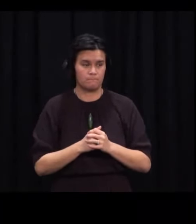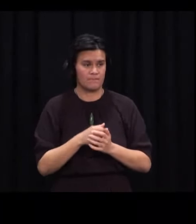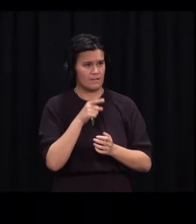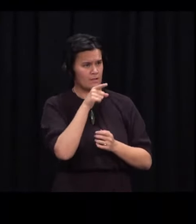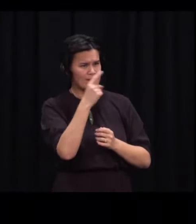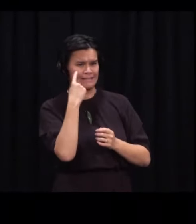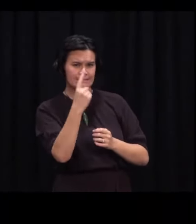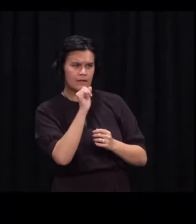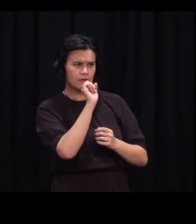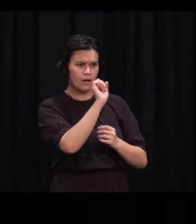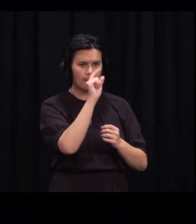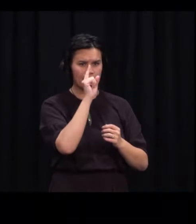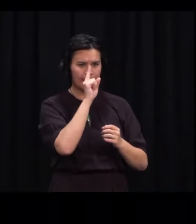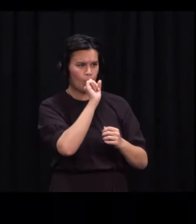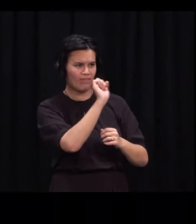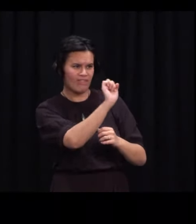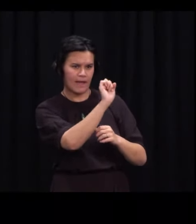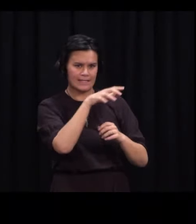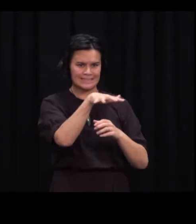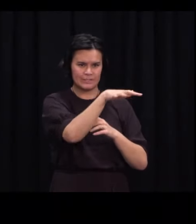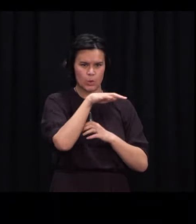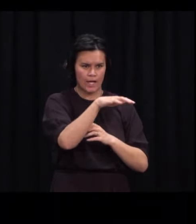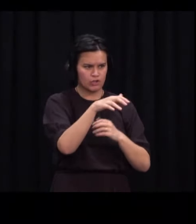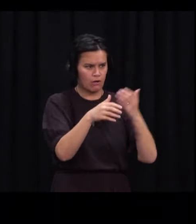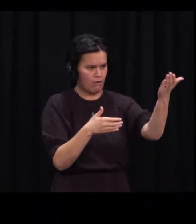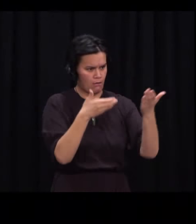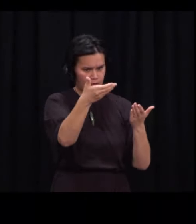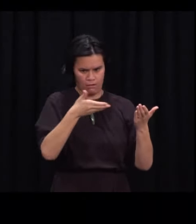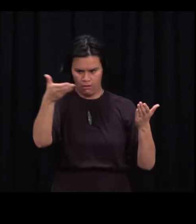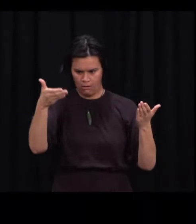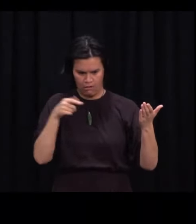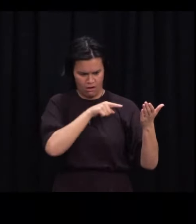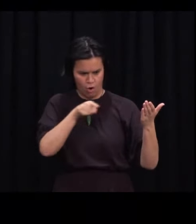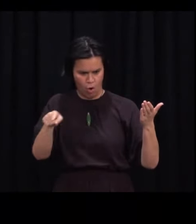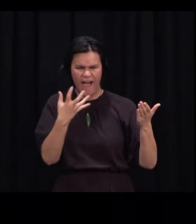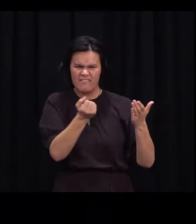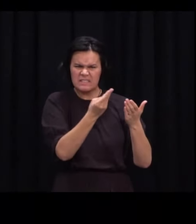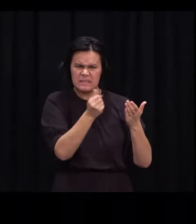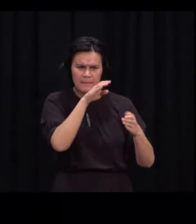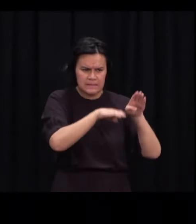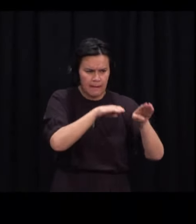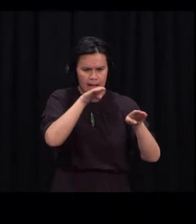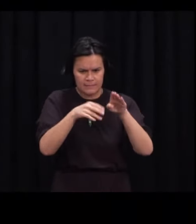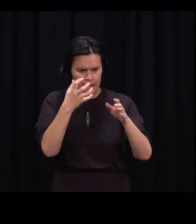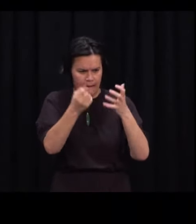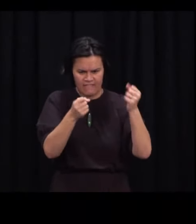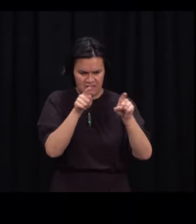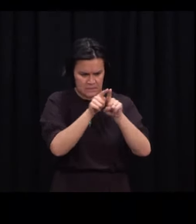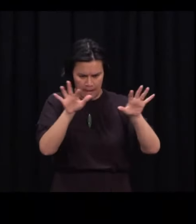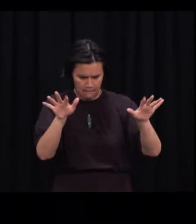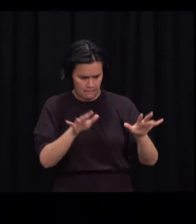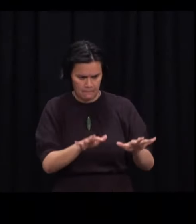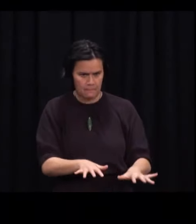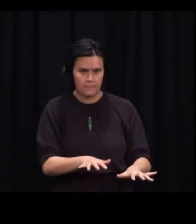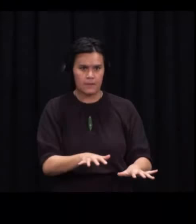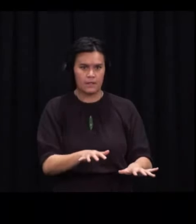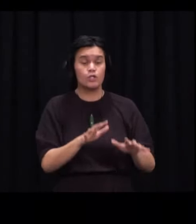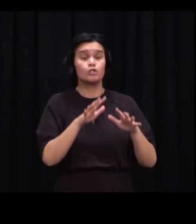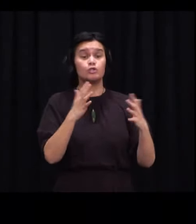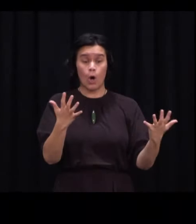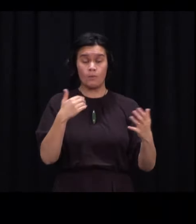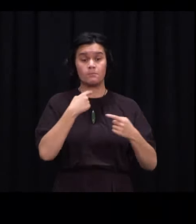why certain rules remain in place. They stop transmission at level 4 and are still in place at level 3. First,